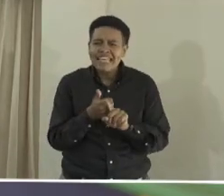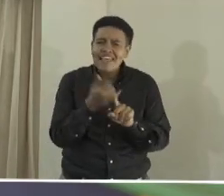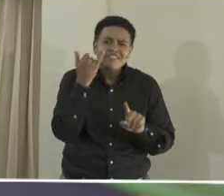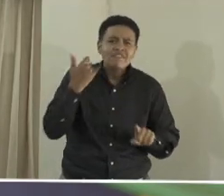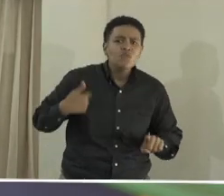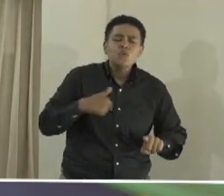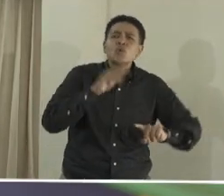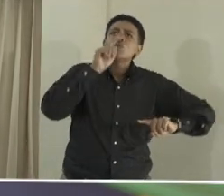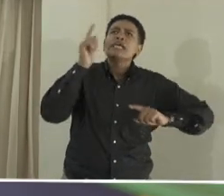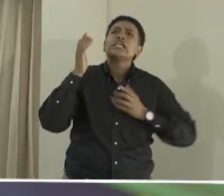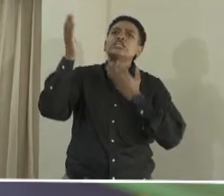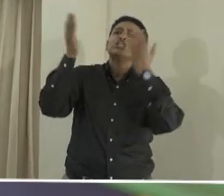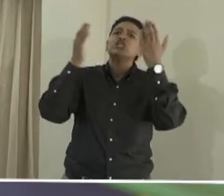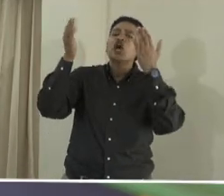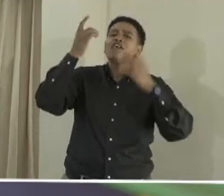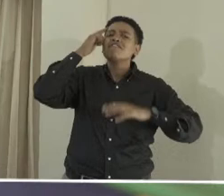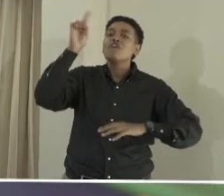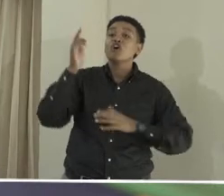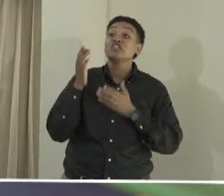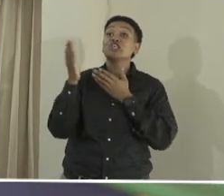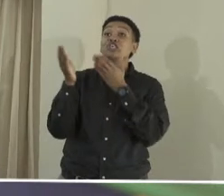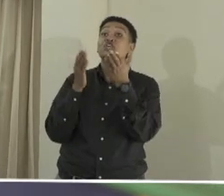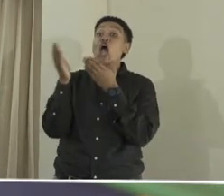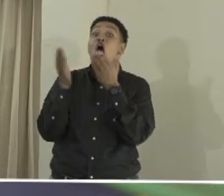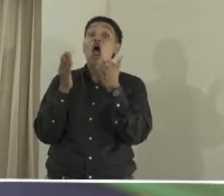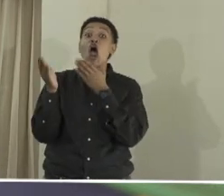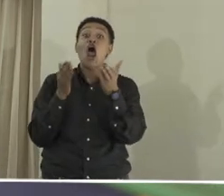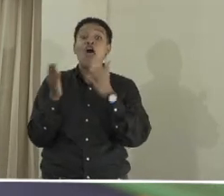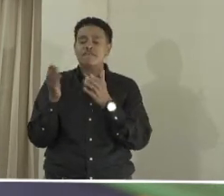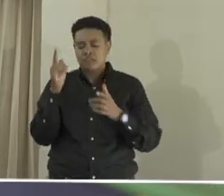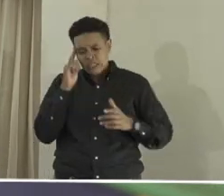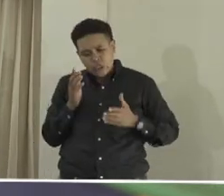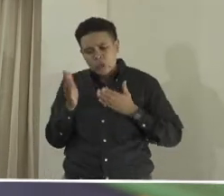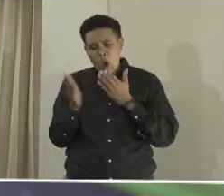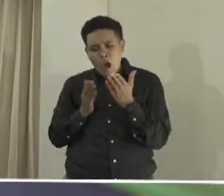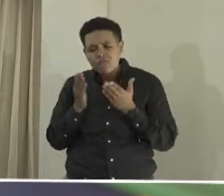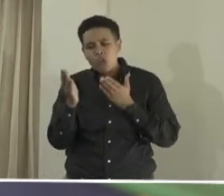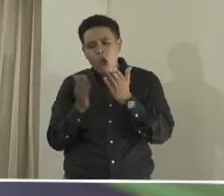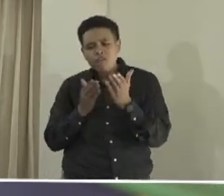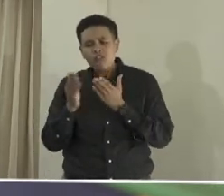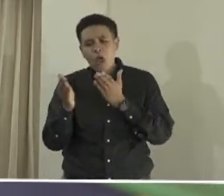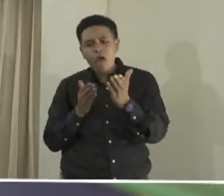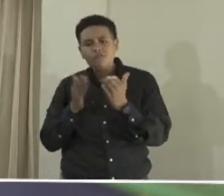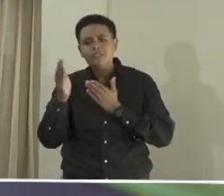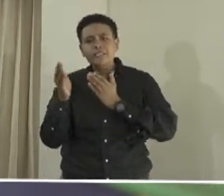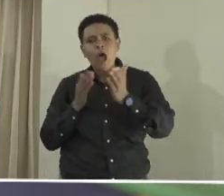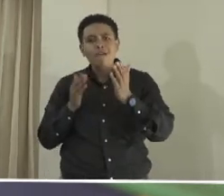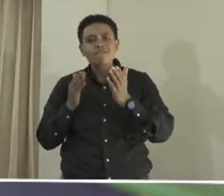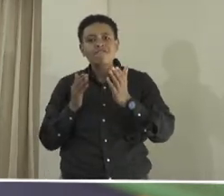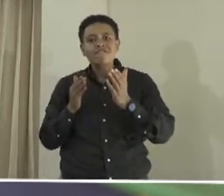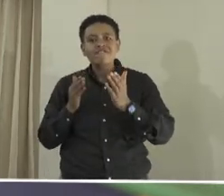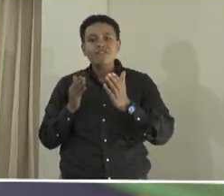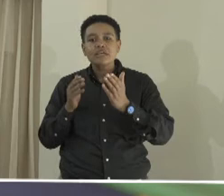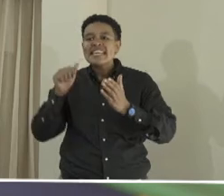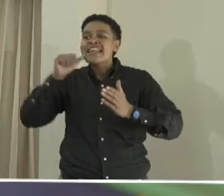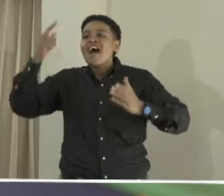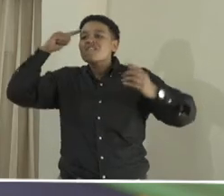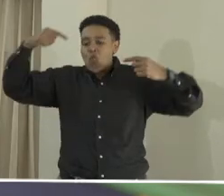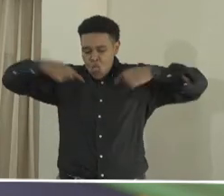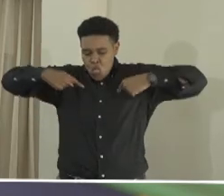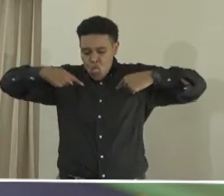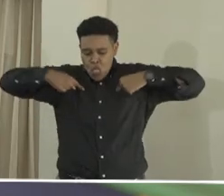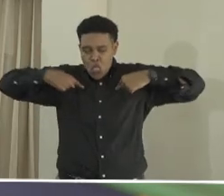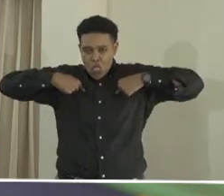serve for service's sake and not for self, it will be harder for us to become corrupt.